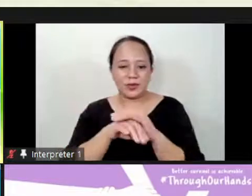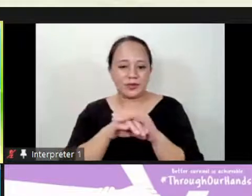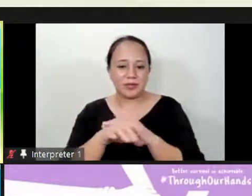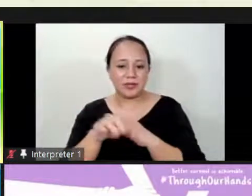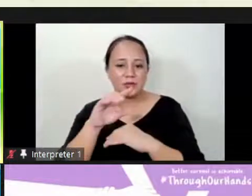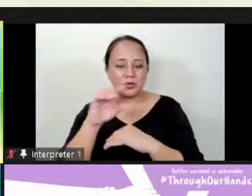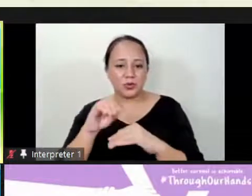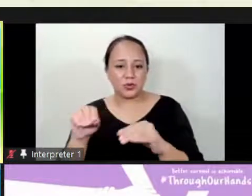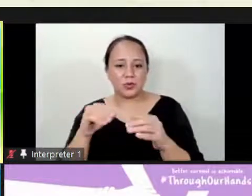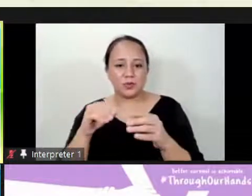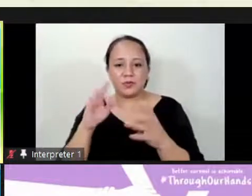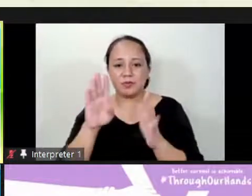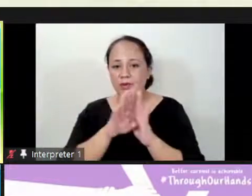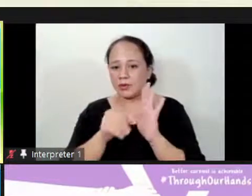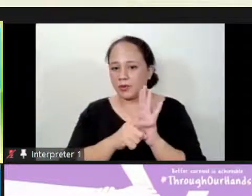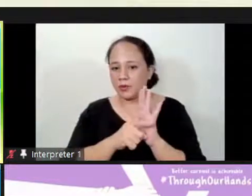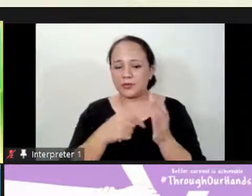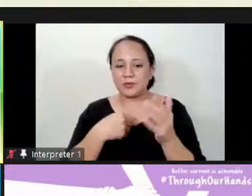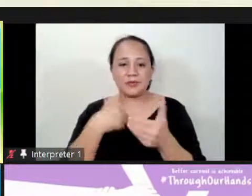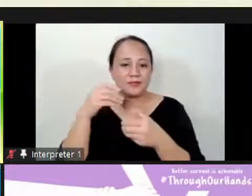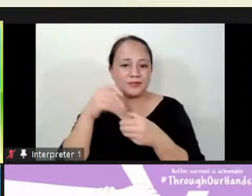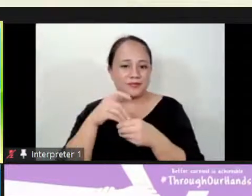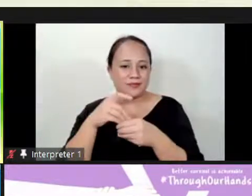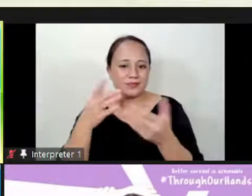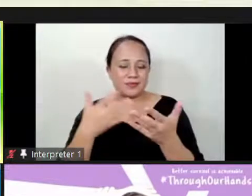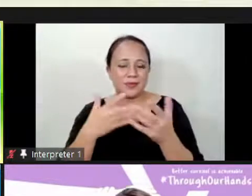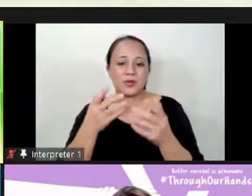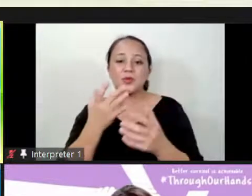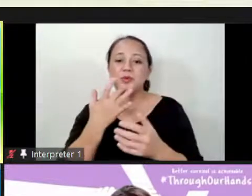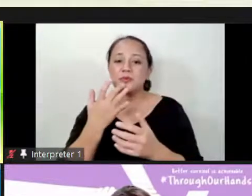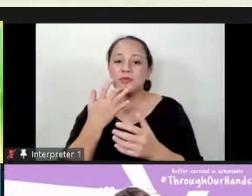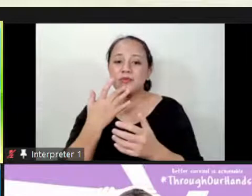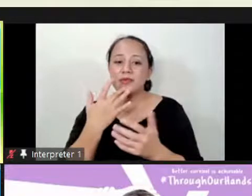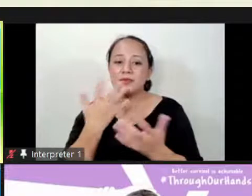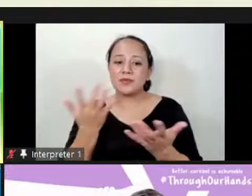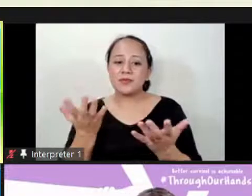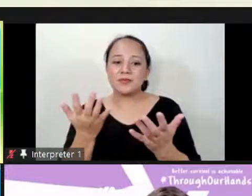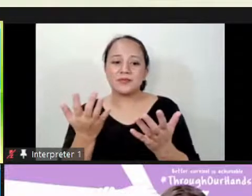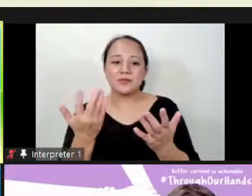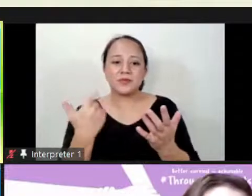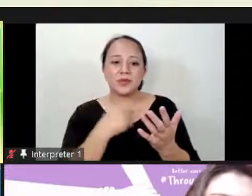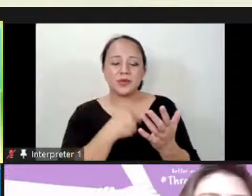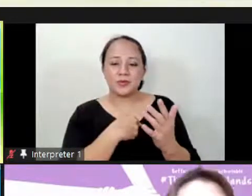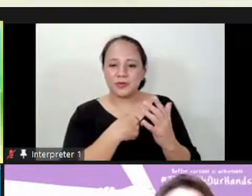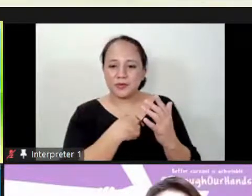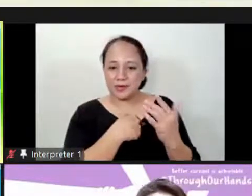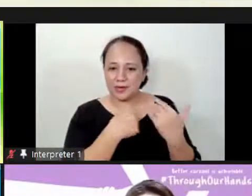Zoom background. So just kindly download the image that you prefer. So I think we have